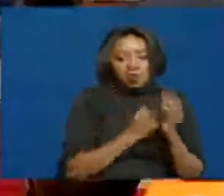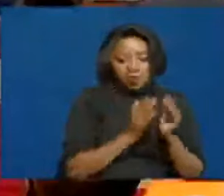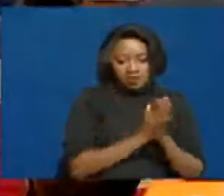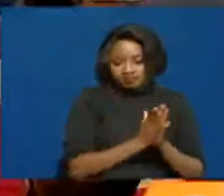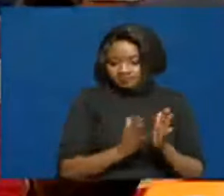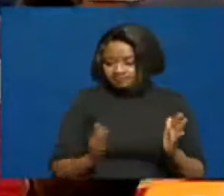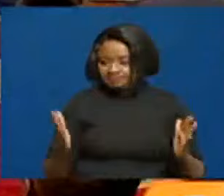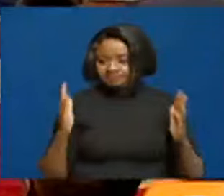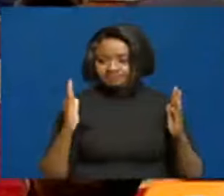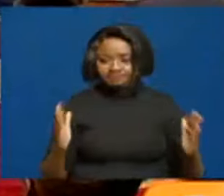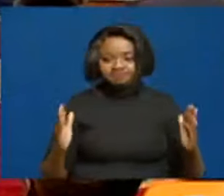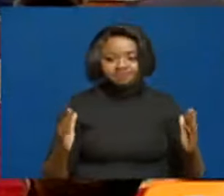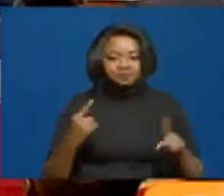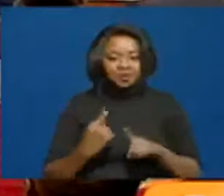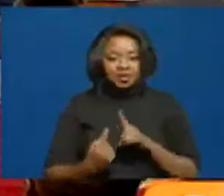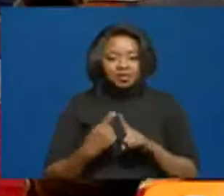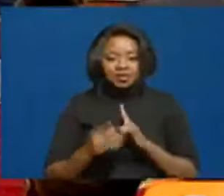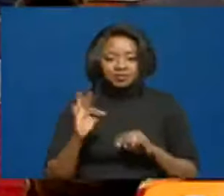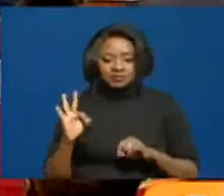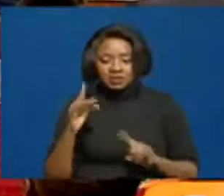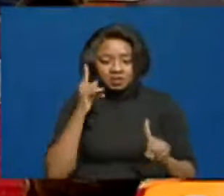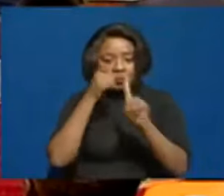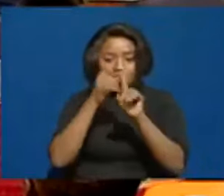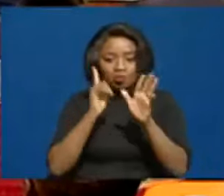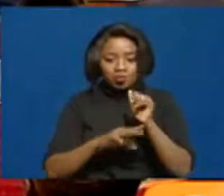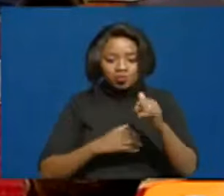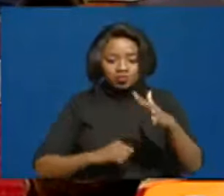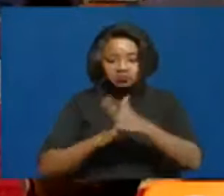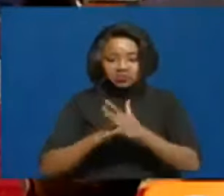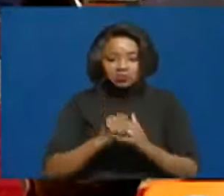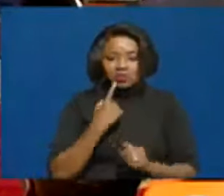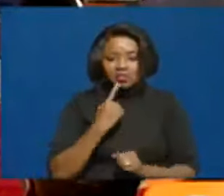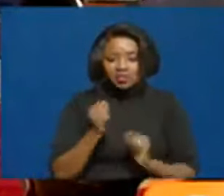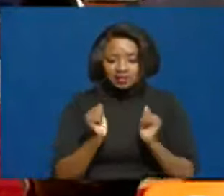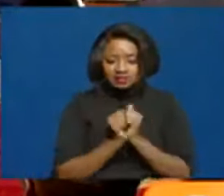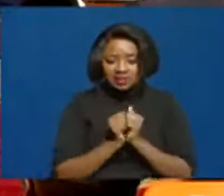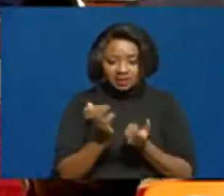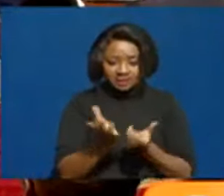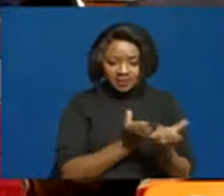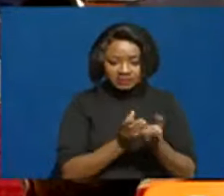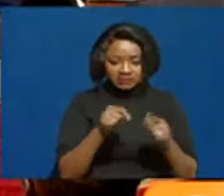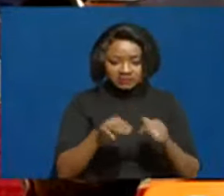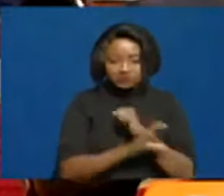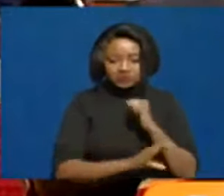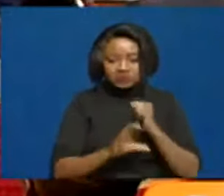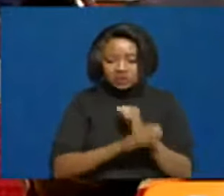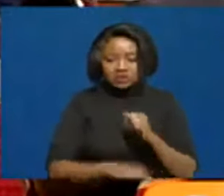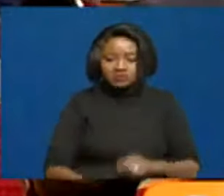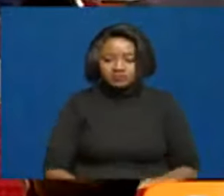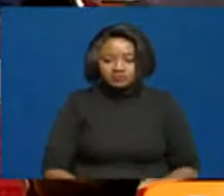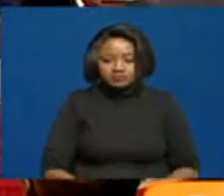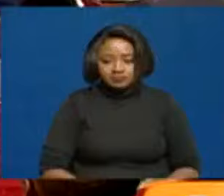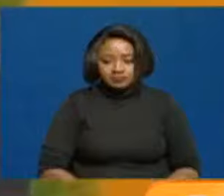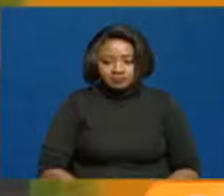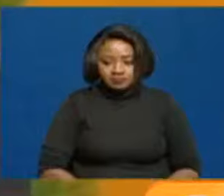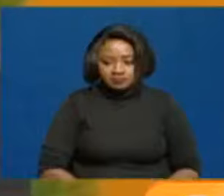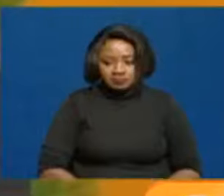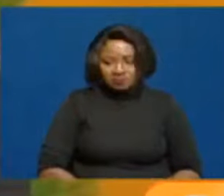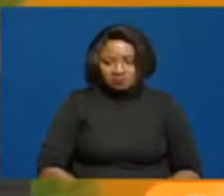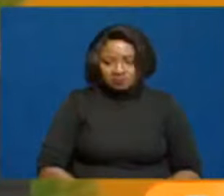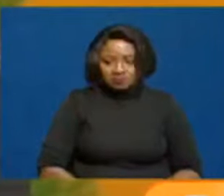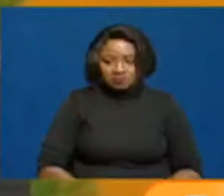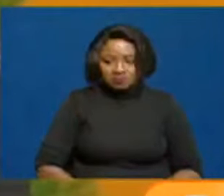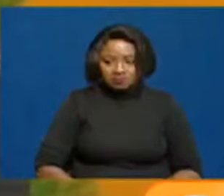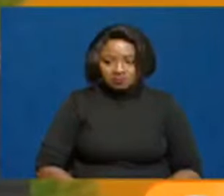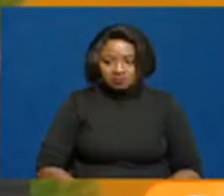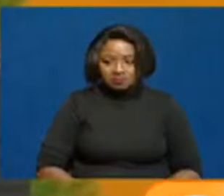and it's seeking to support 110 enterprises in the country. 110? 110. Okay. We